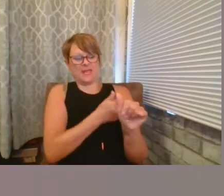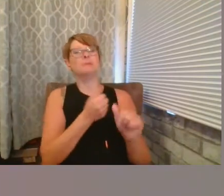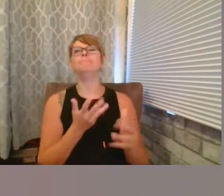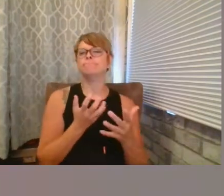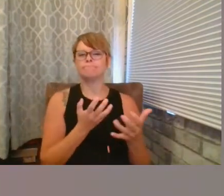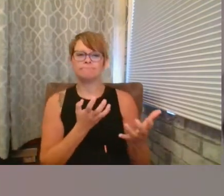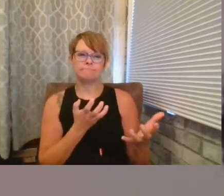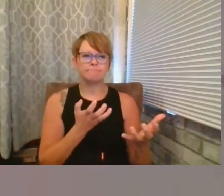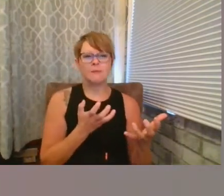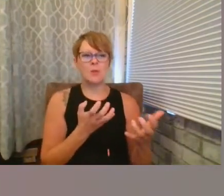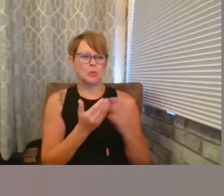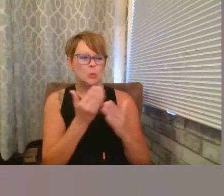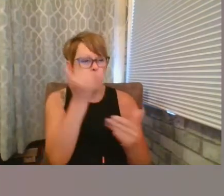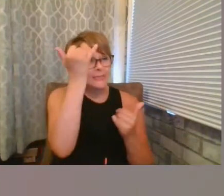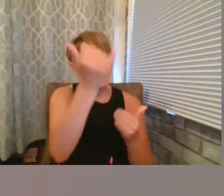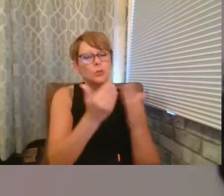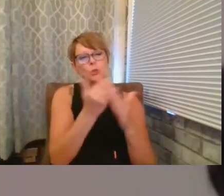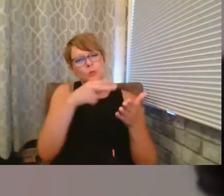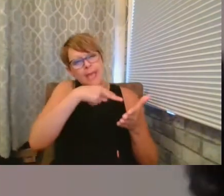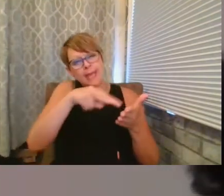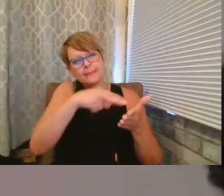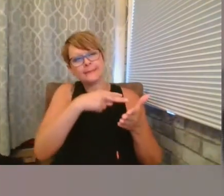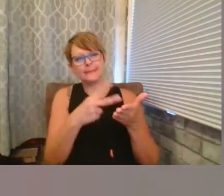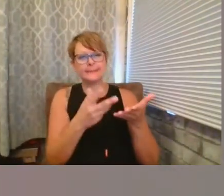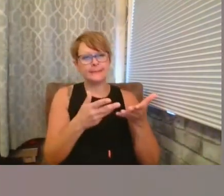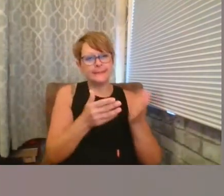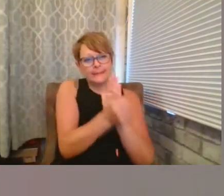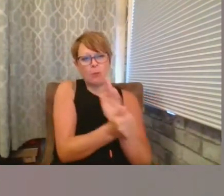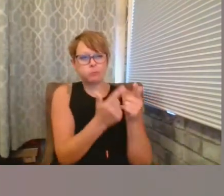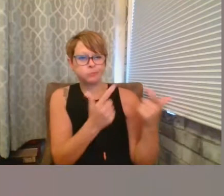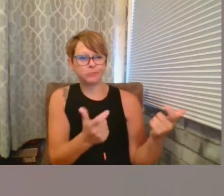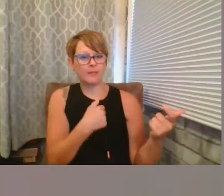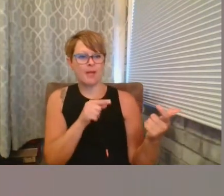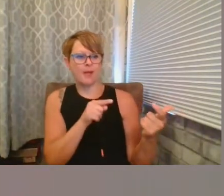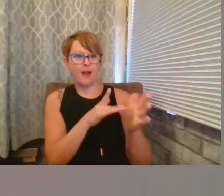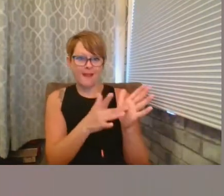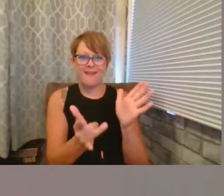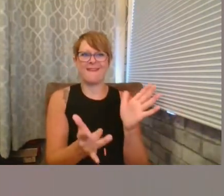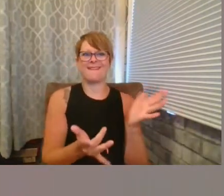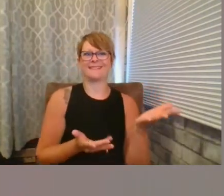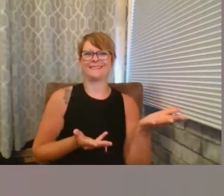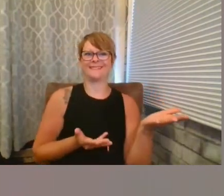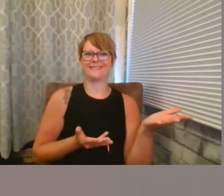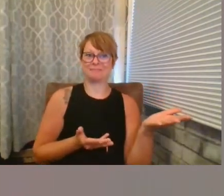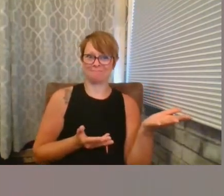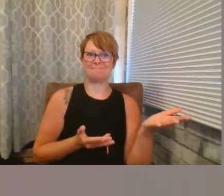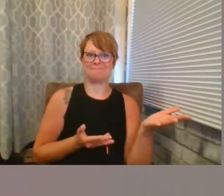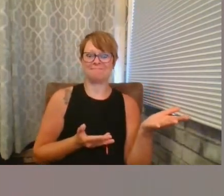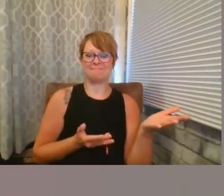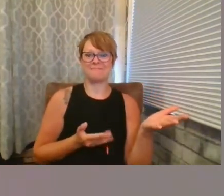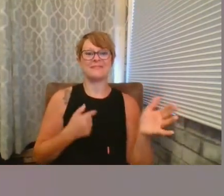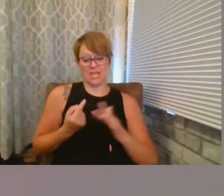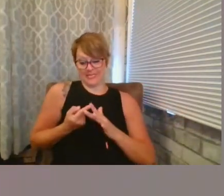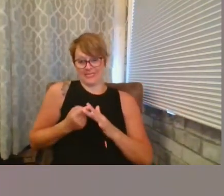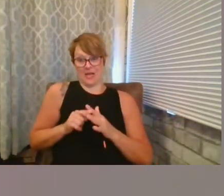dance forms, So I took that as an advantage, in this case. And although I started with only 1 or